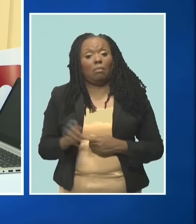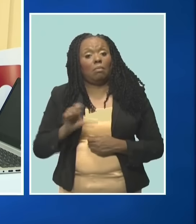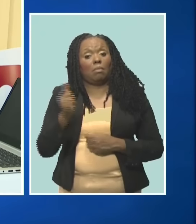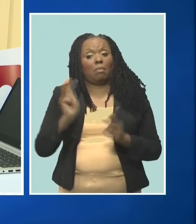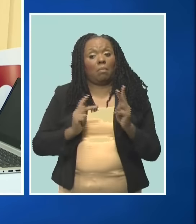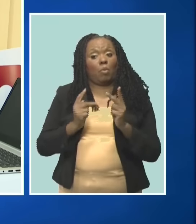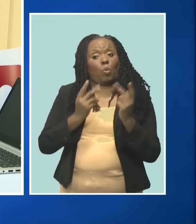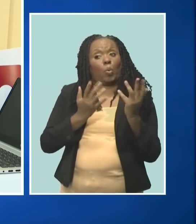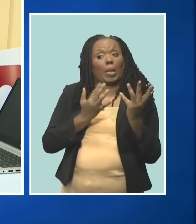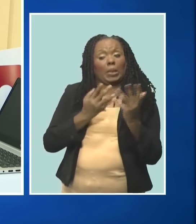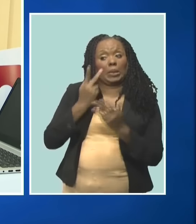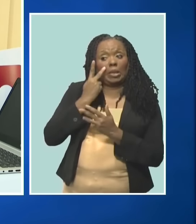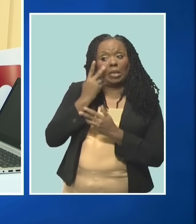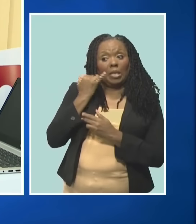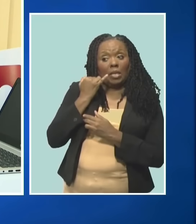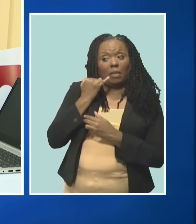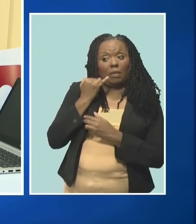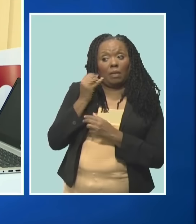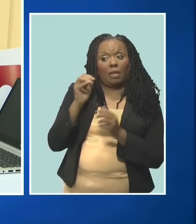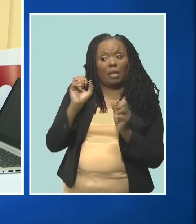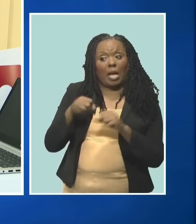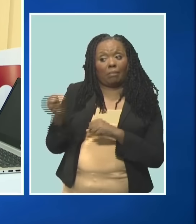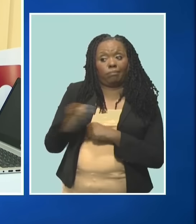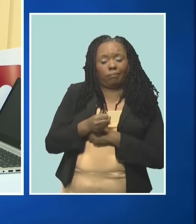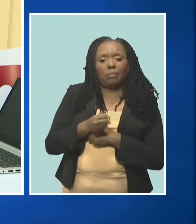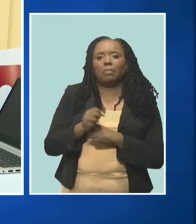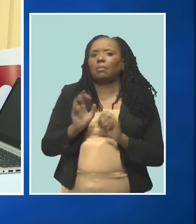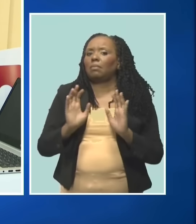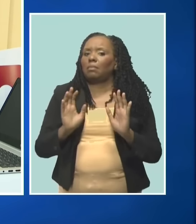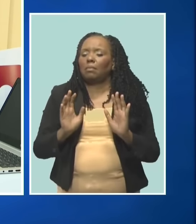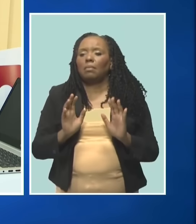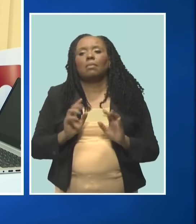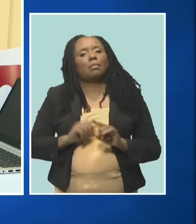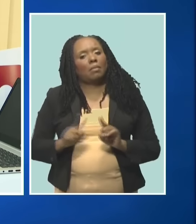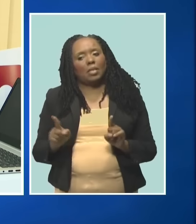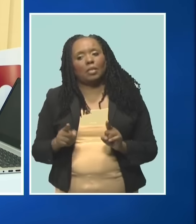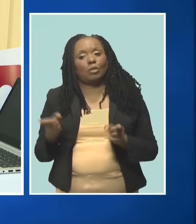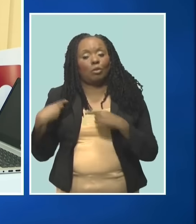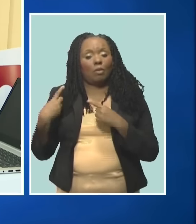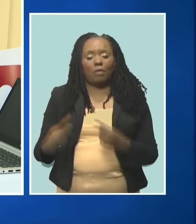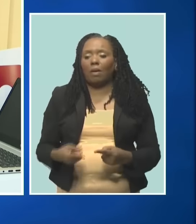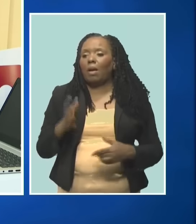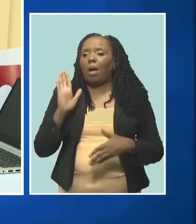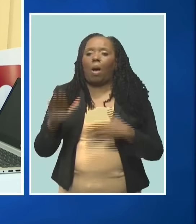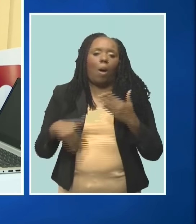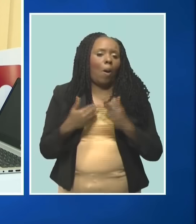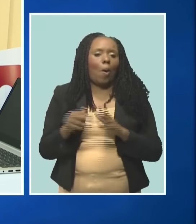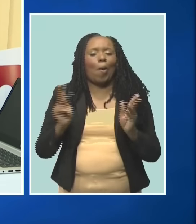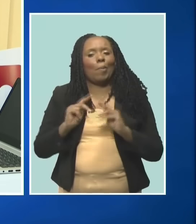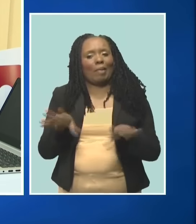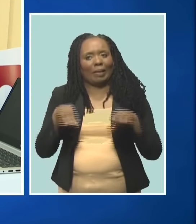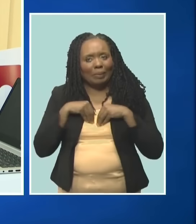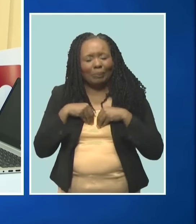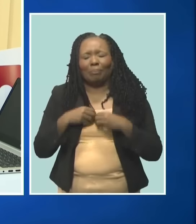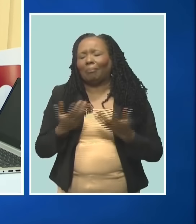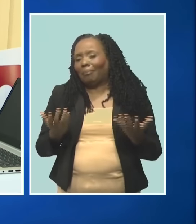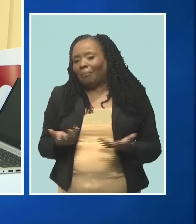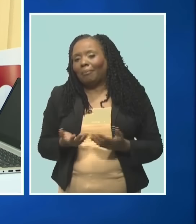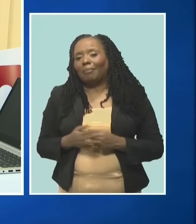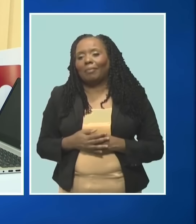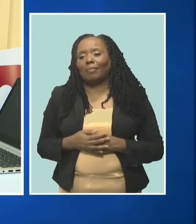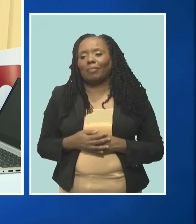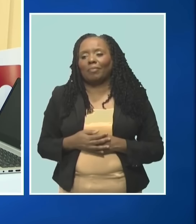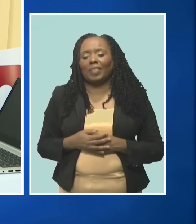offered the opportunity have accepted and are knocking to get into SJPA because of